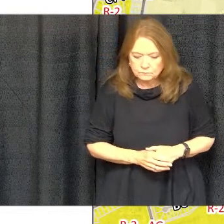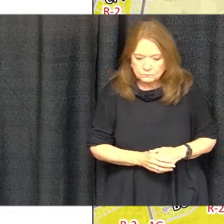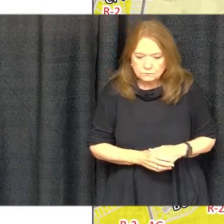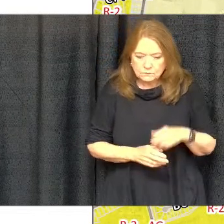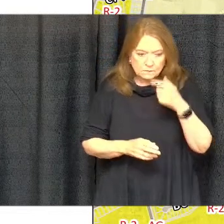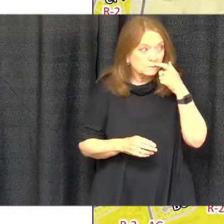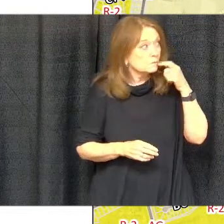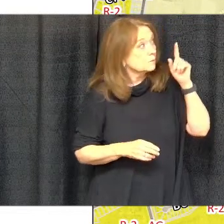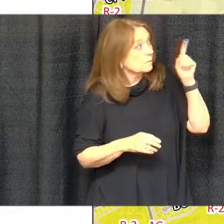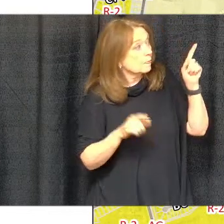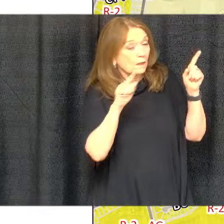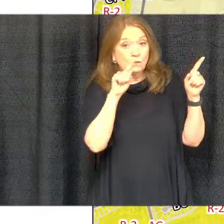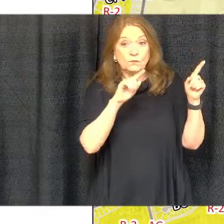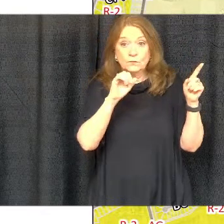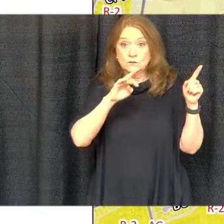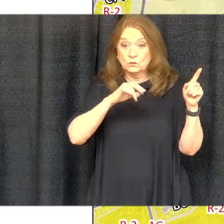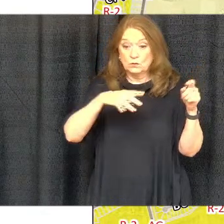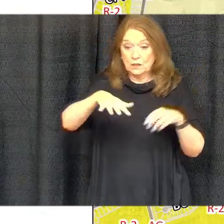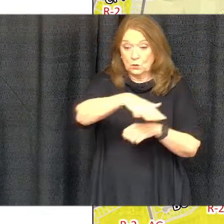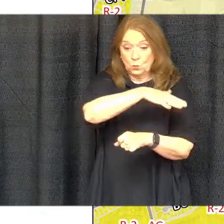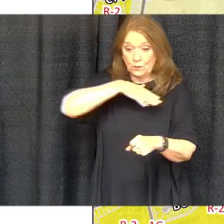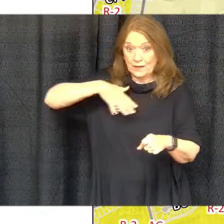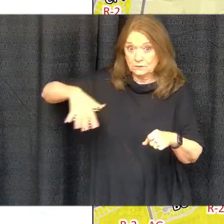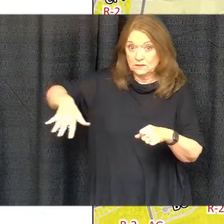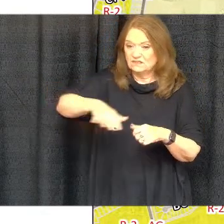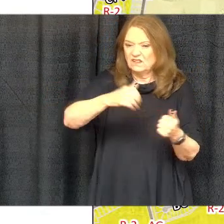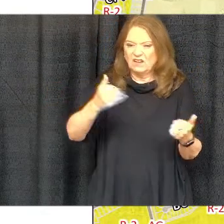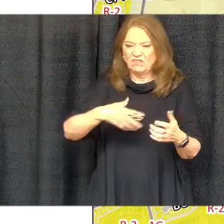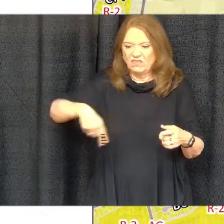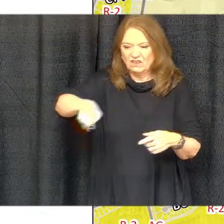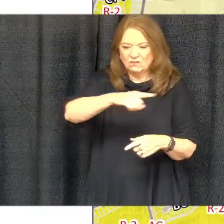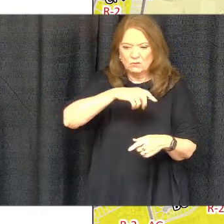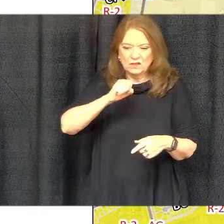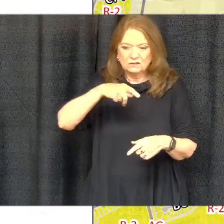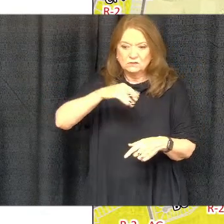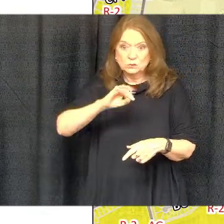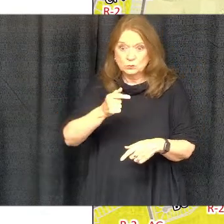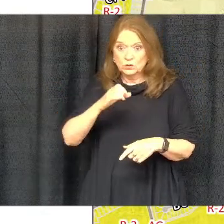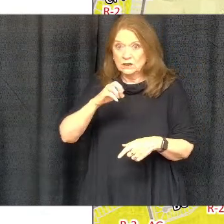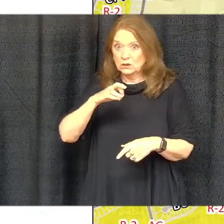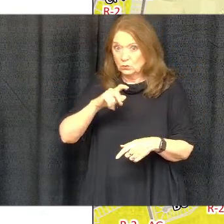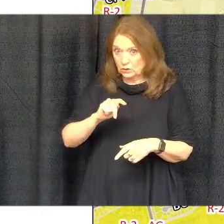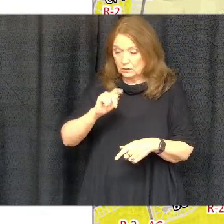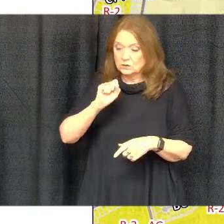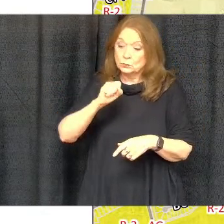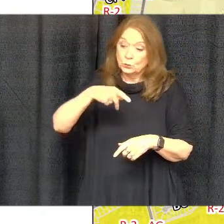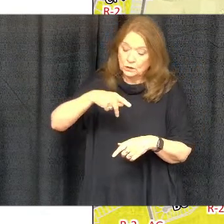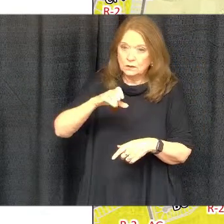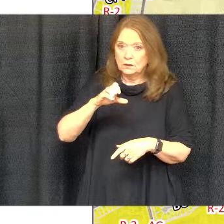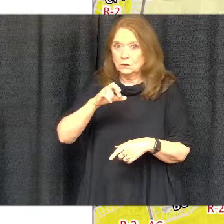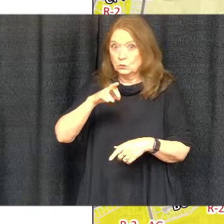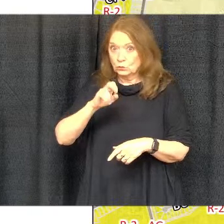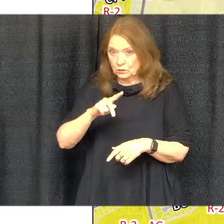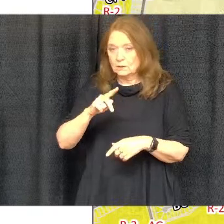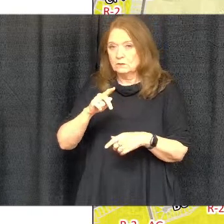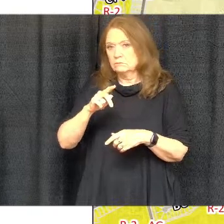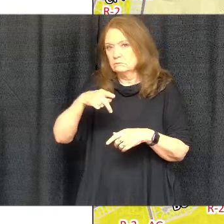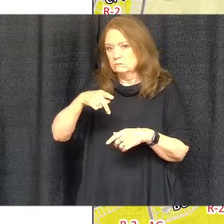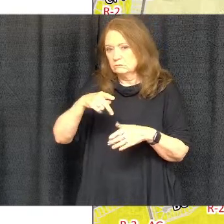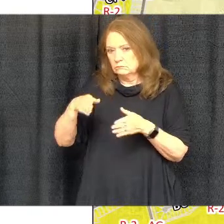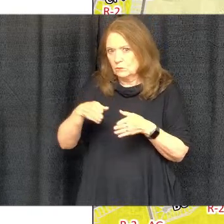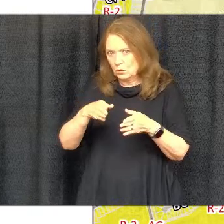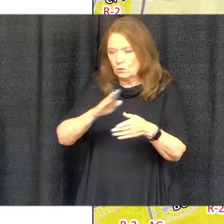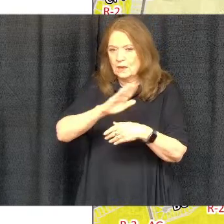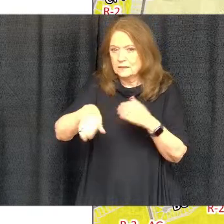Here's the zoning around it. As you can imagine, everything along the Spring Creek Parkway, future Spring Creek Parkway, is all